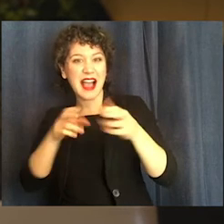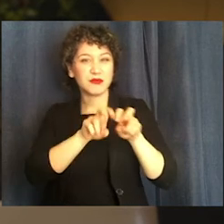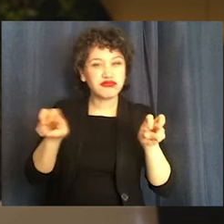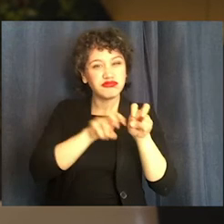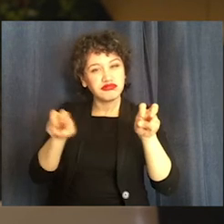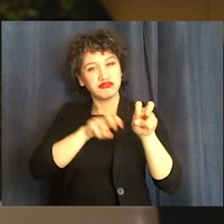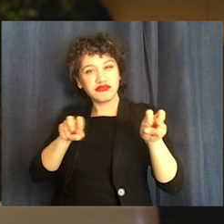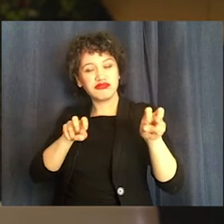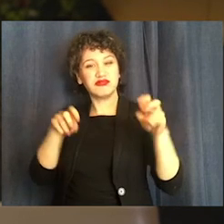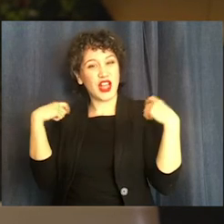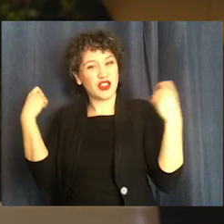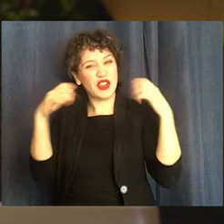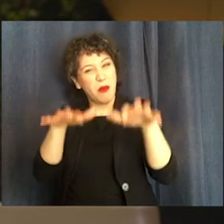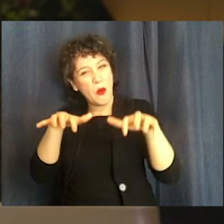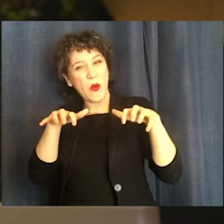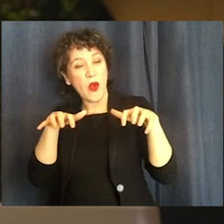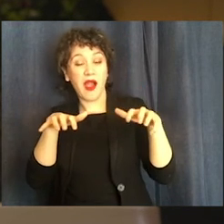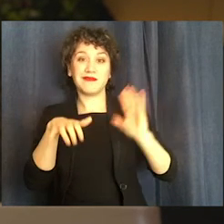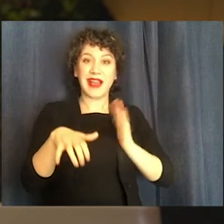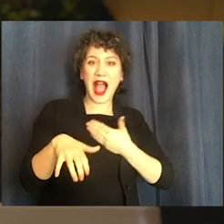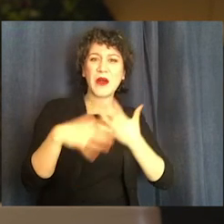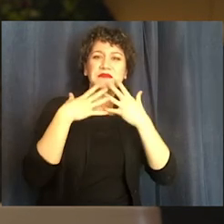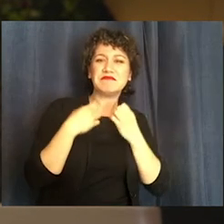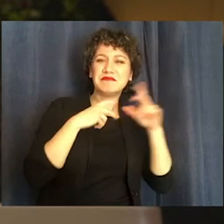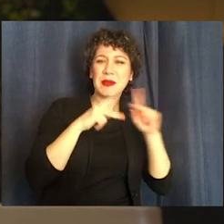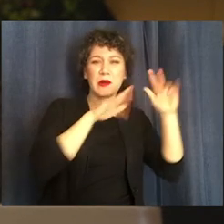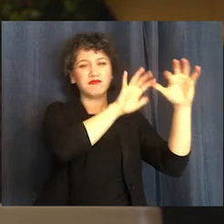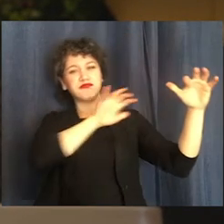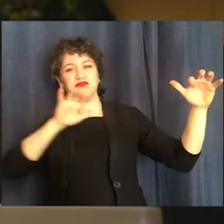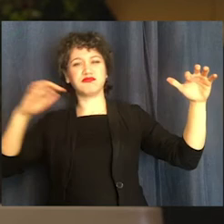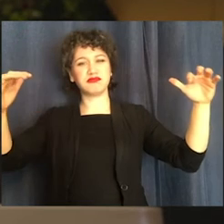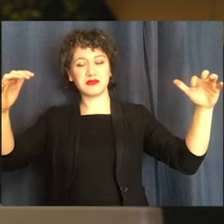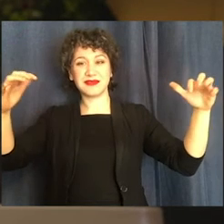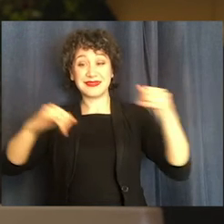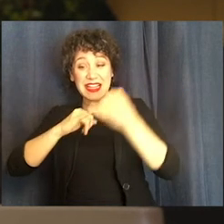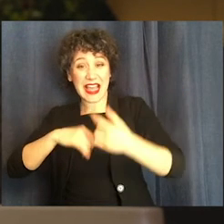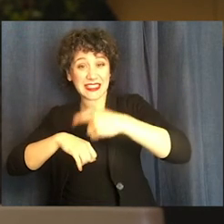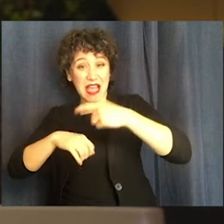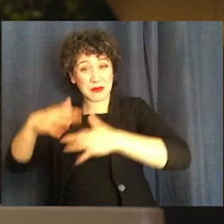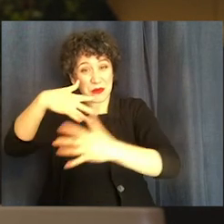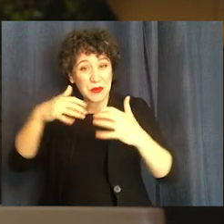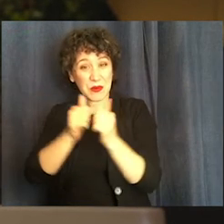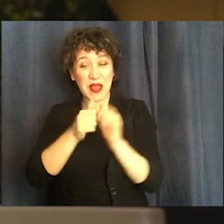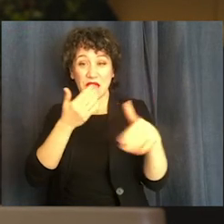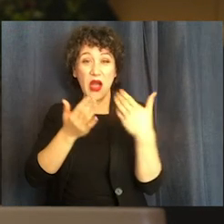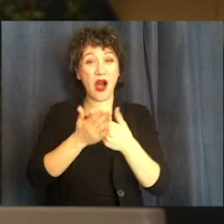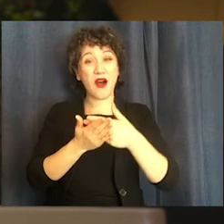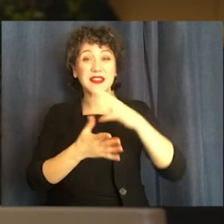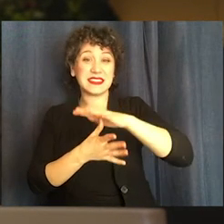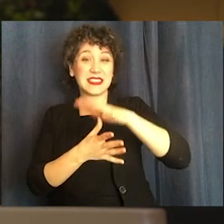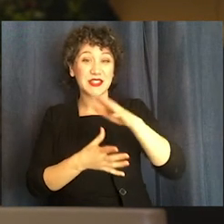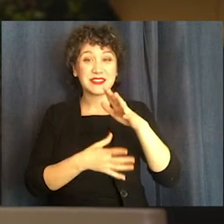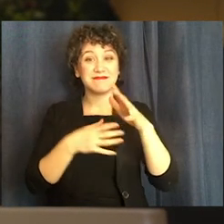that everyone thinks they know exactly how it will go. I guess we are just a bit out of the loop, but this is one of the many life lessons that life has